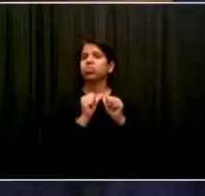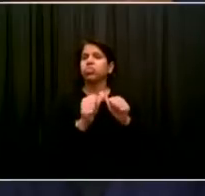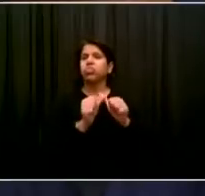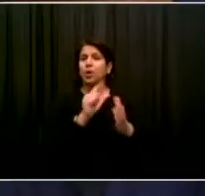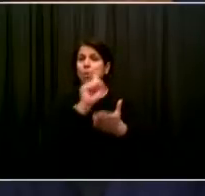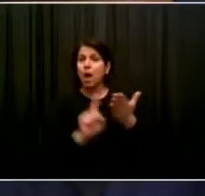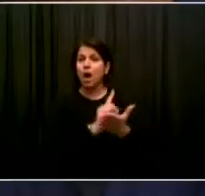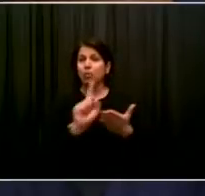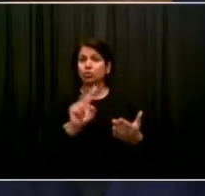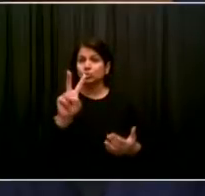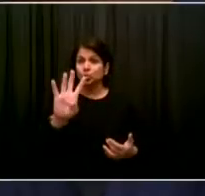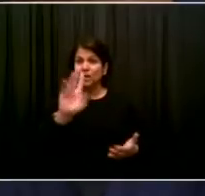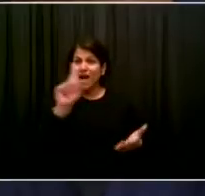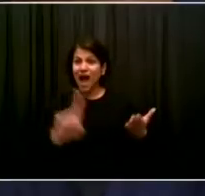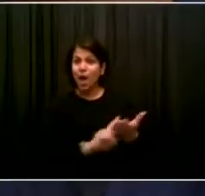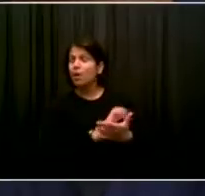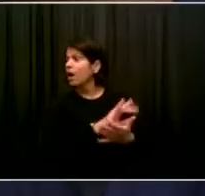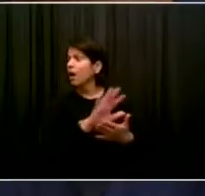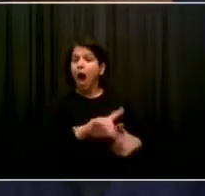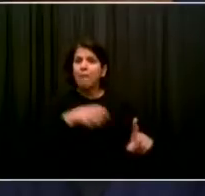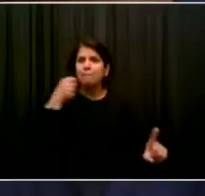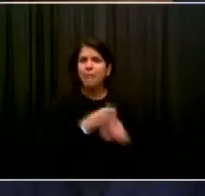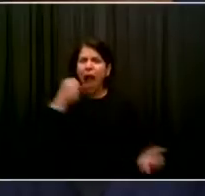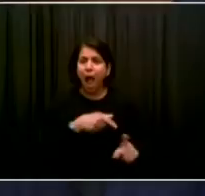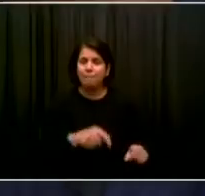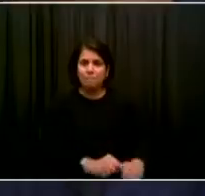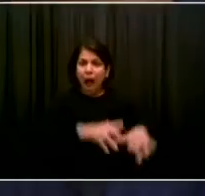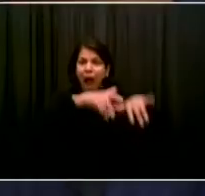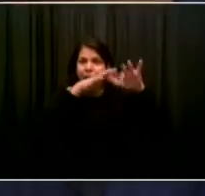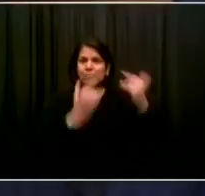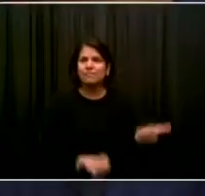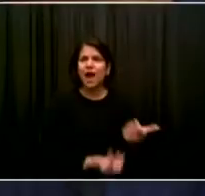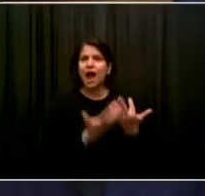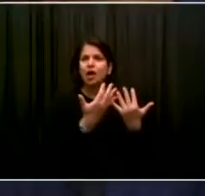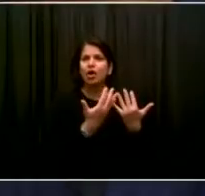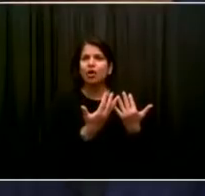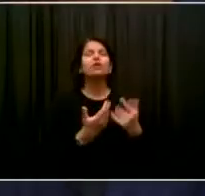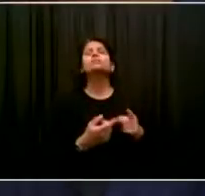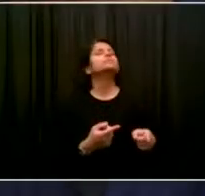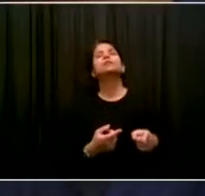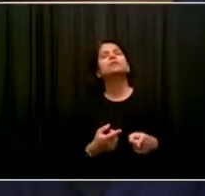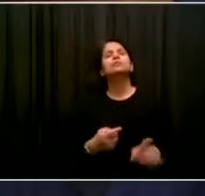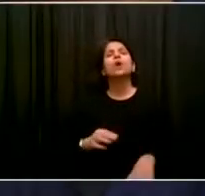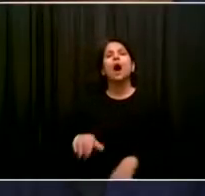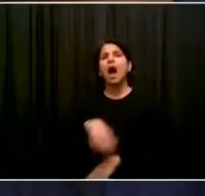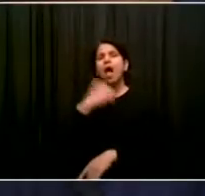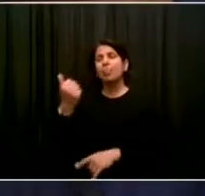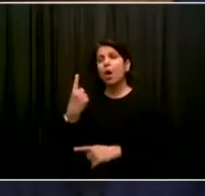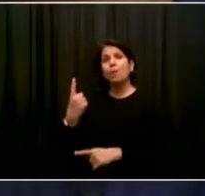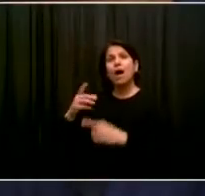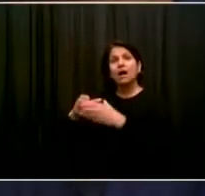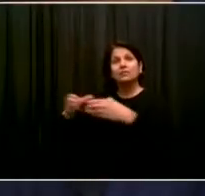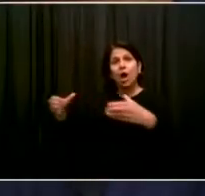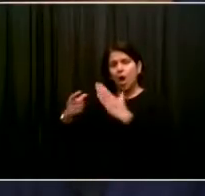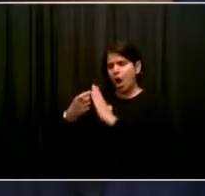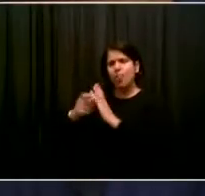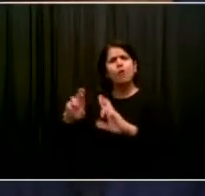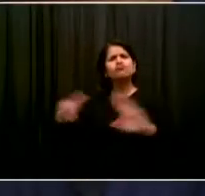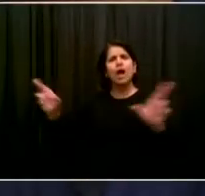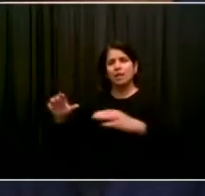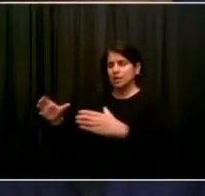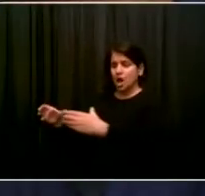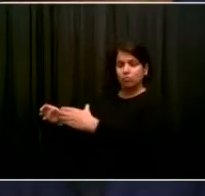with supplying the right amount of heat. We can do that and ensure that if we look at those who have a history of heat